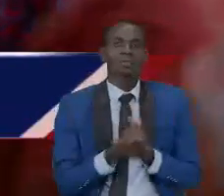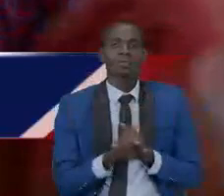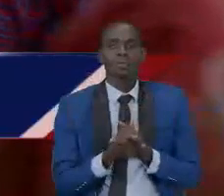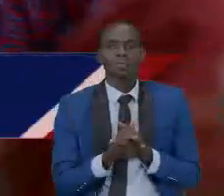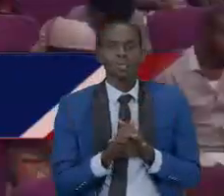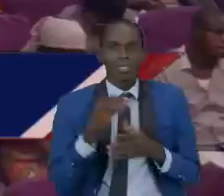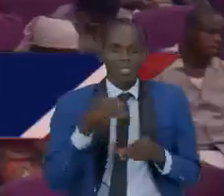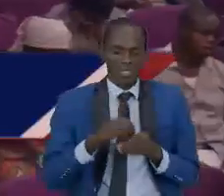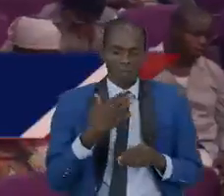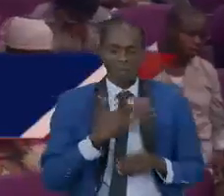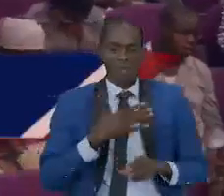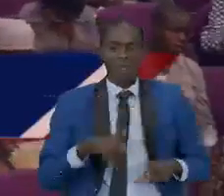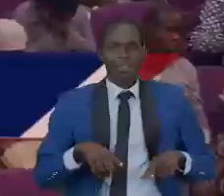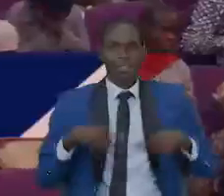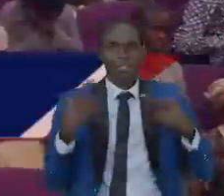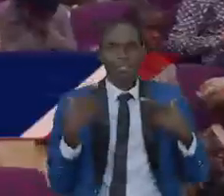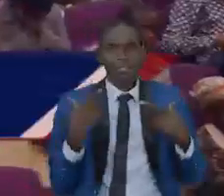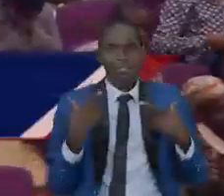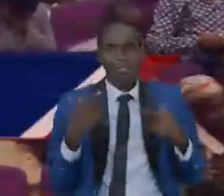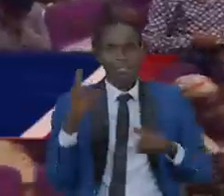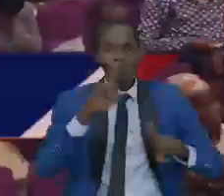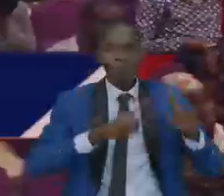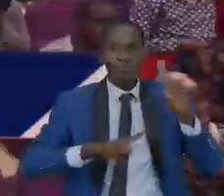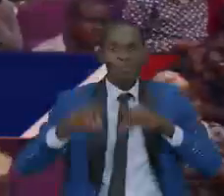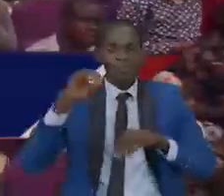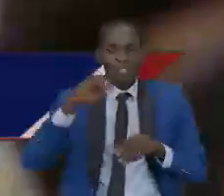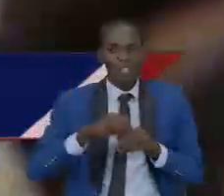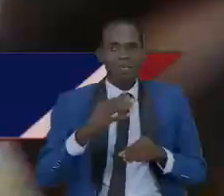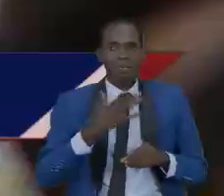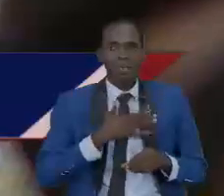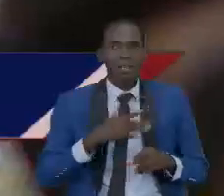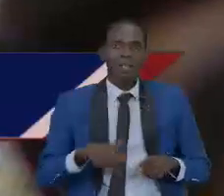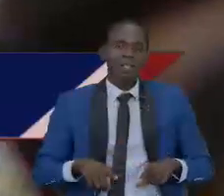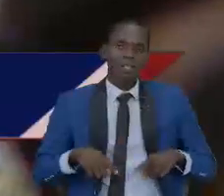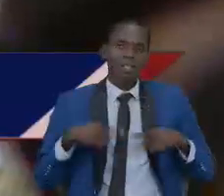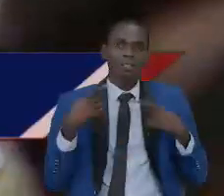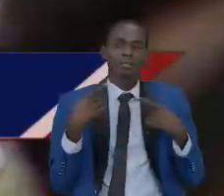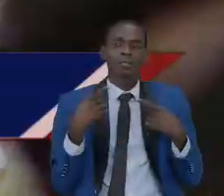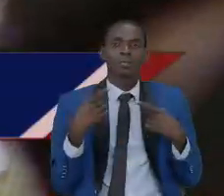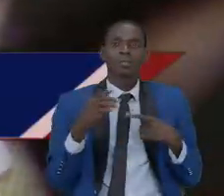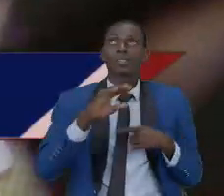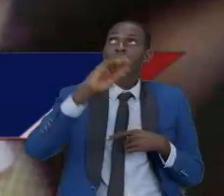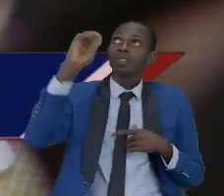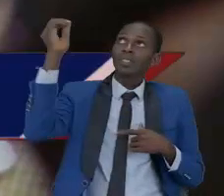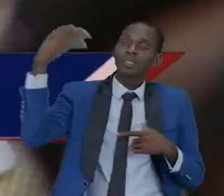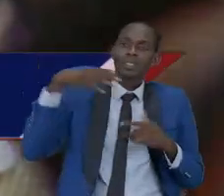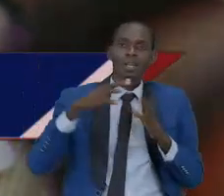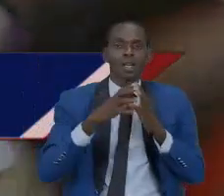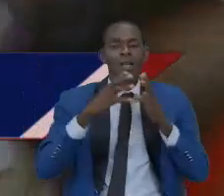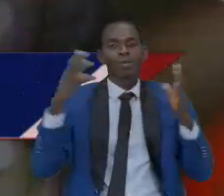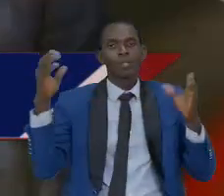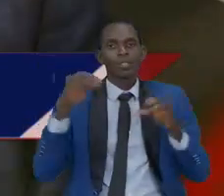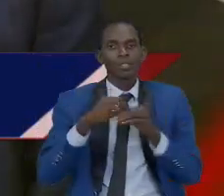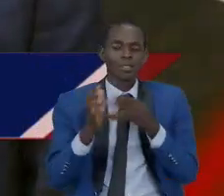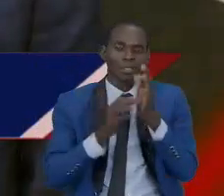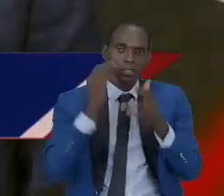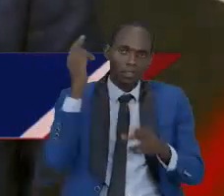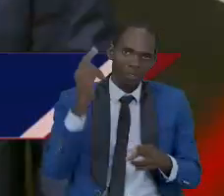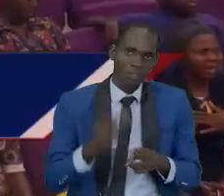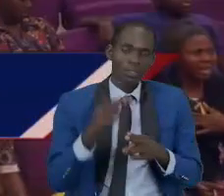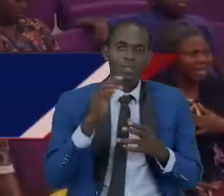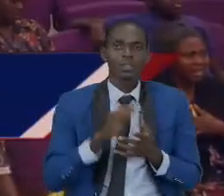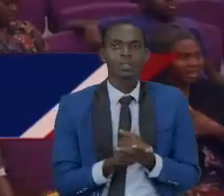in my life in my life Grace abundance in Jesus